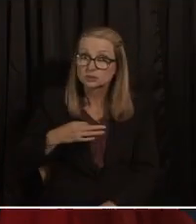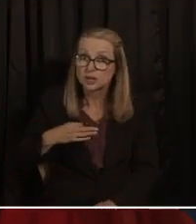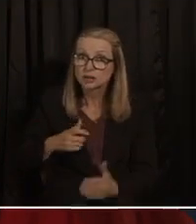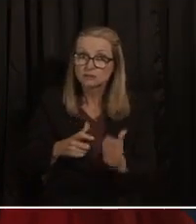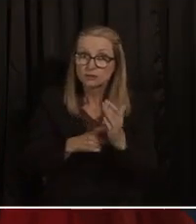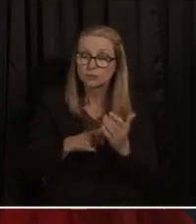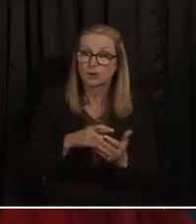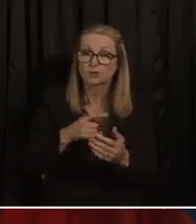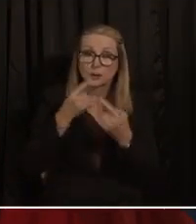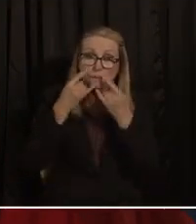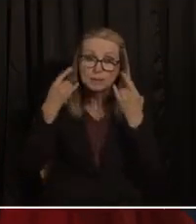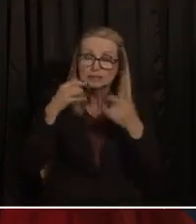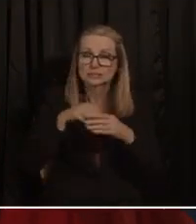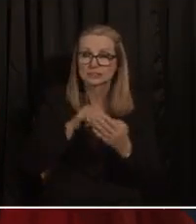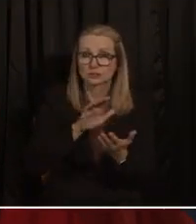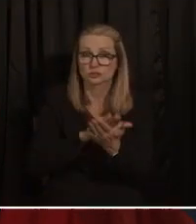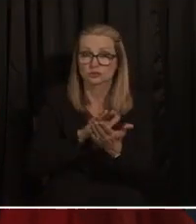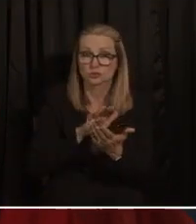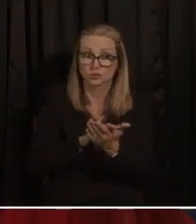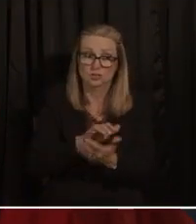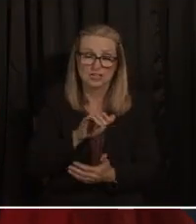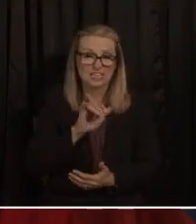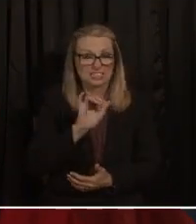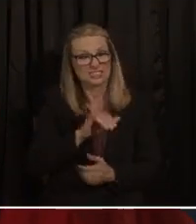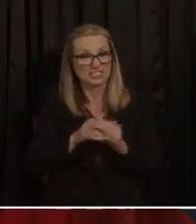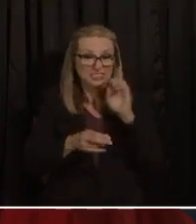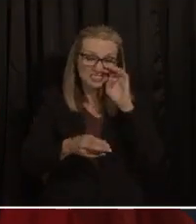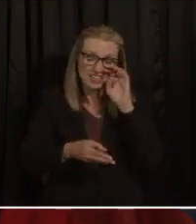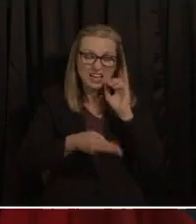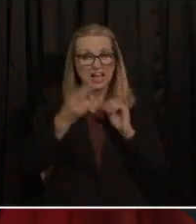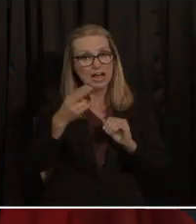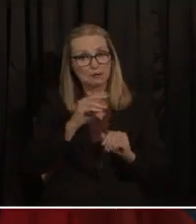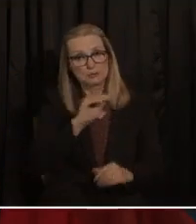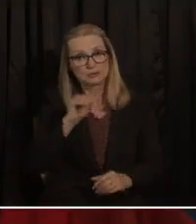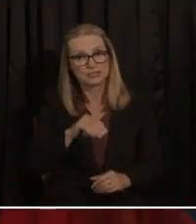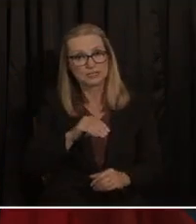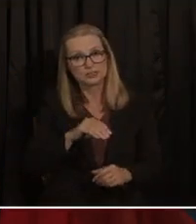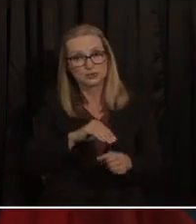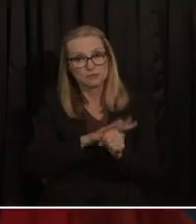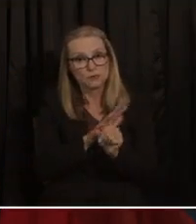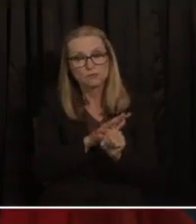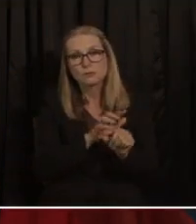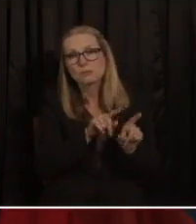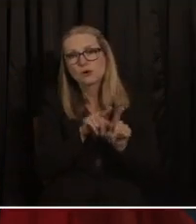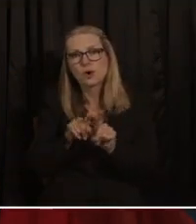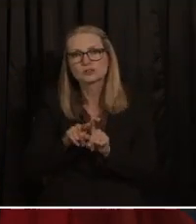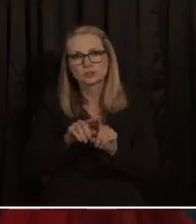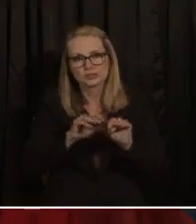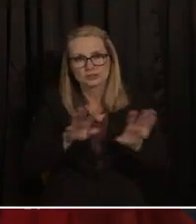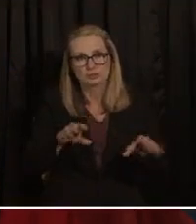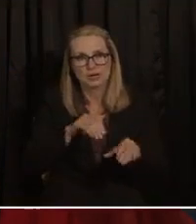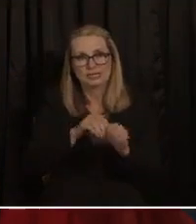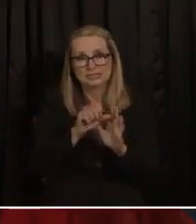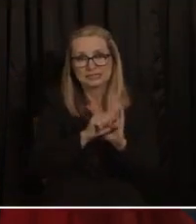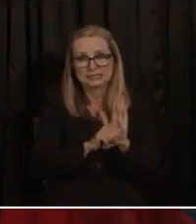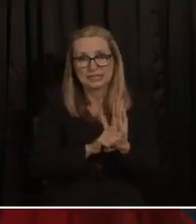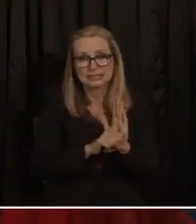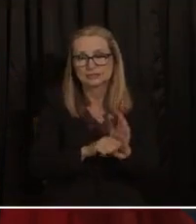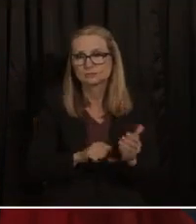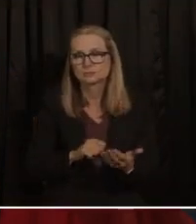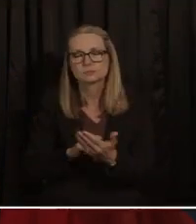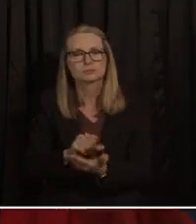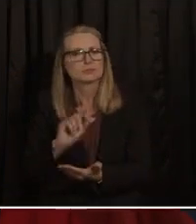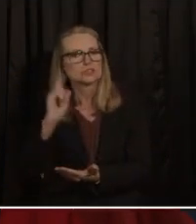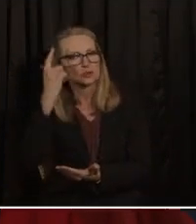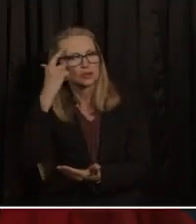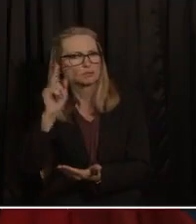school setting, as those are highest, not only case rates, but outbreaks throughout the state? Well, we see a very small number